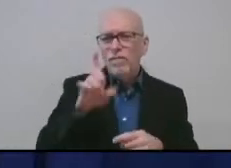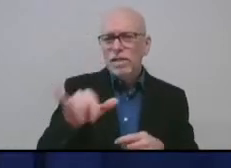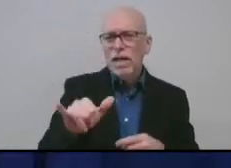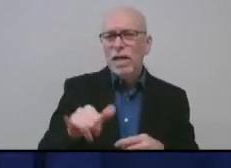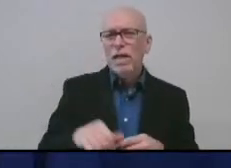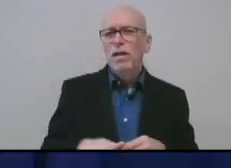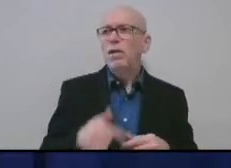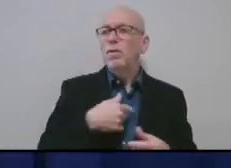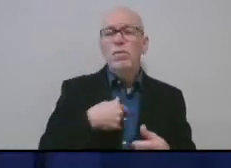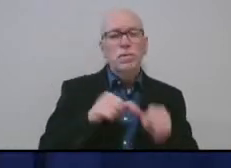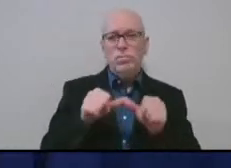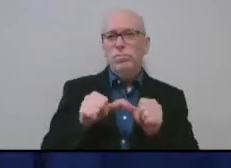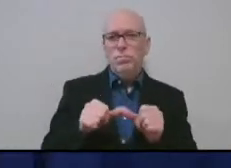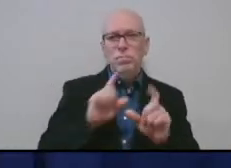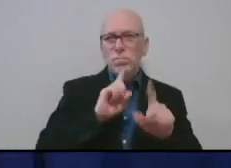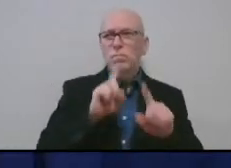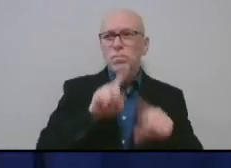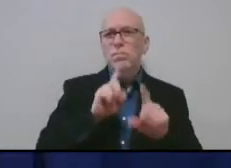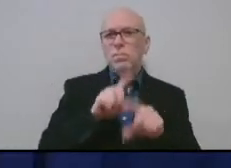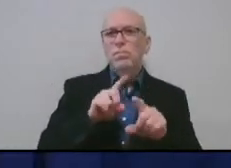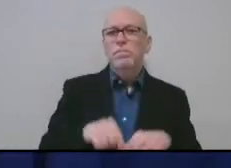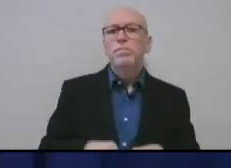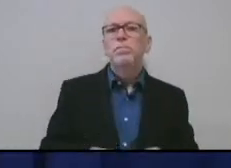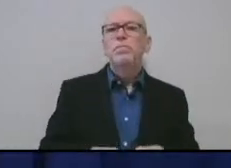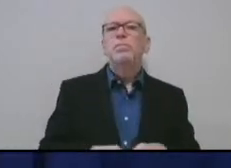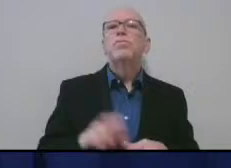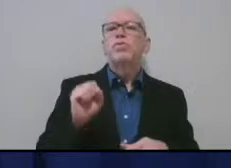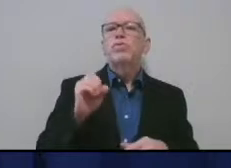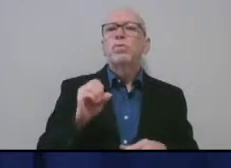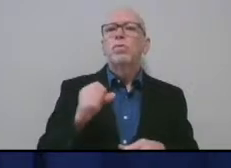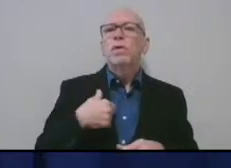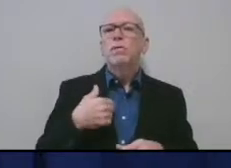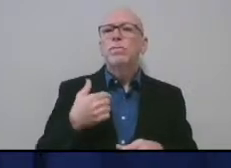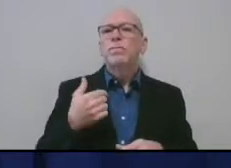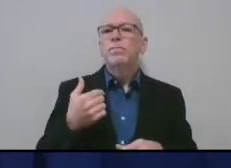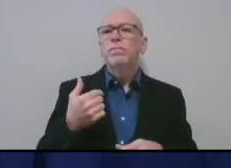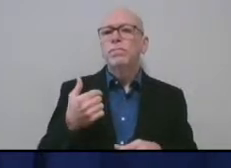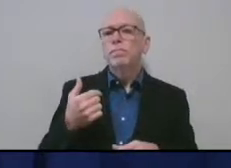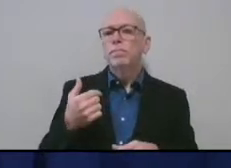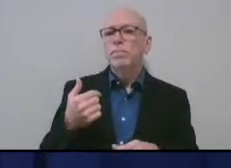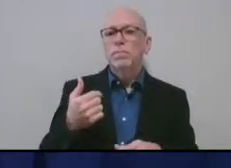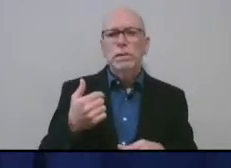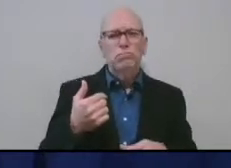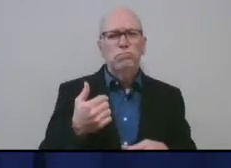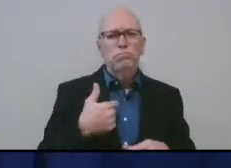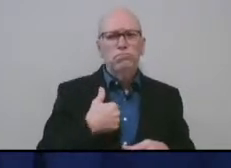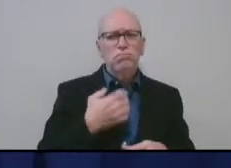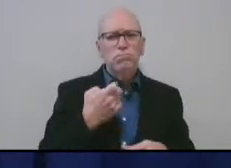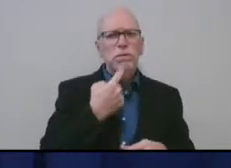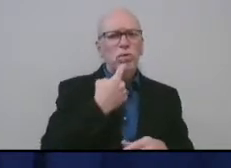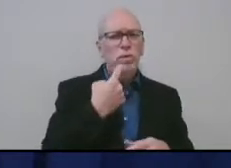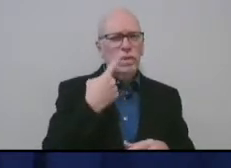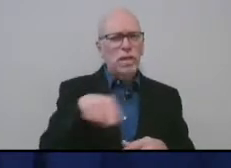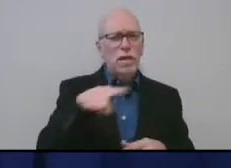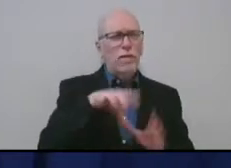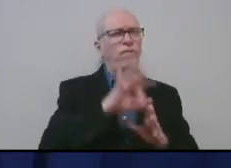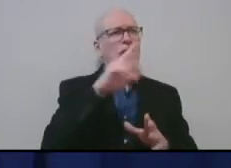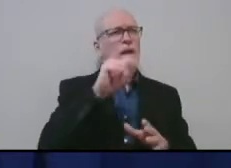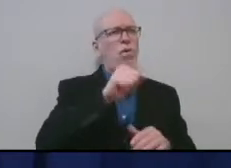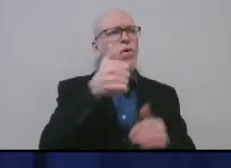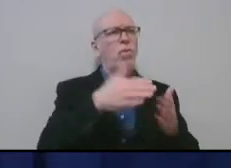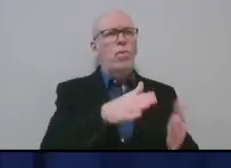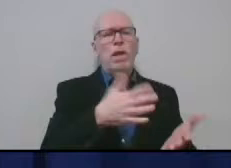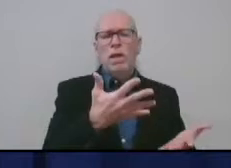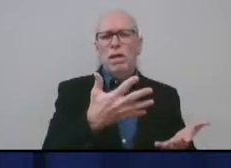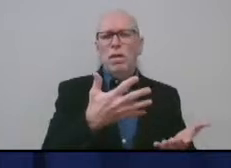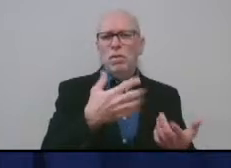are continuously answering. So it makes me sad to hear that someone says that they found out in a different way about that.